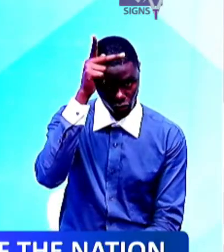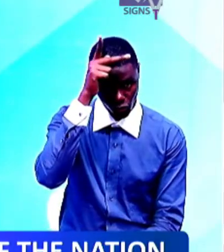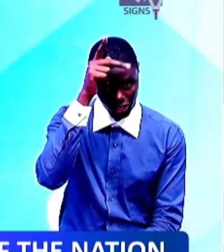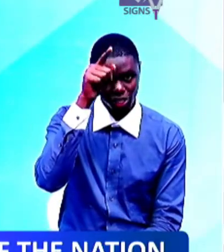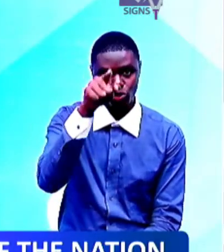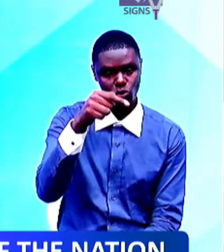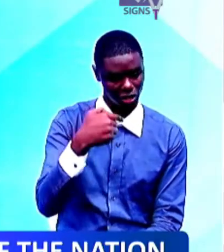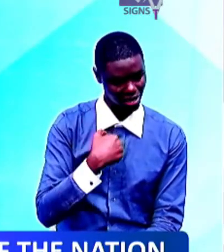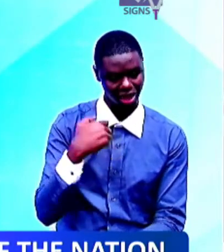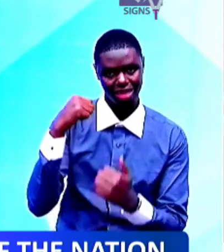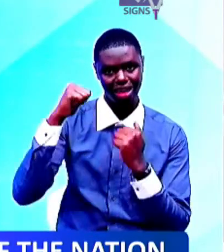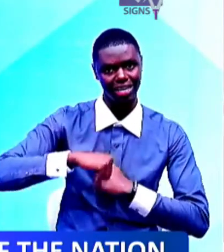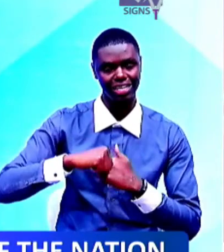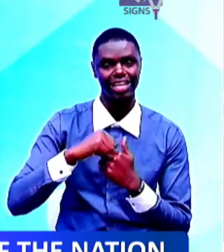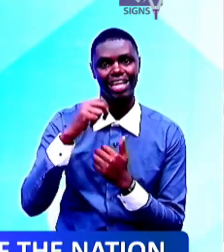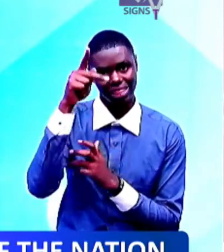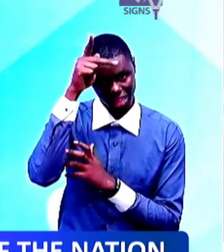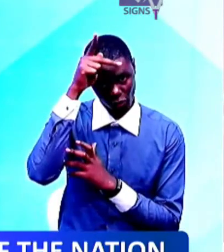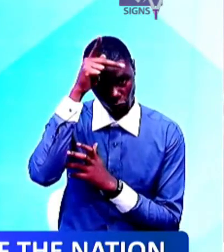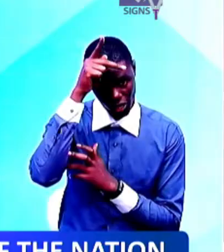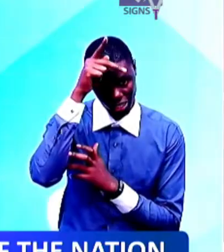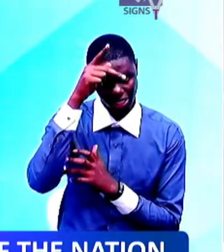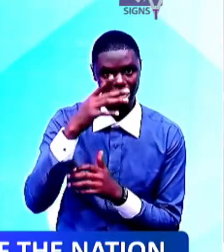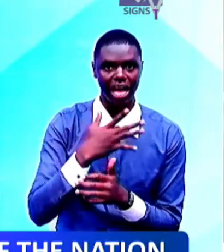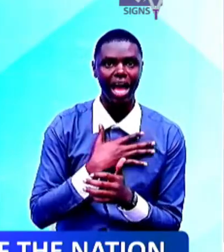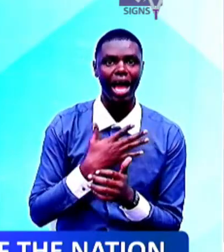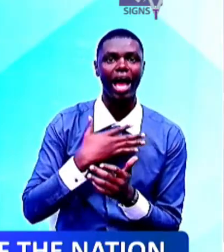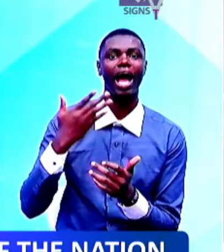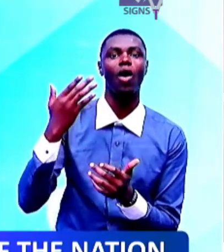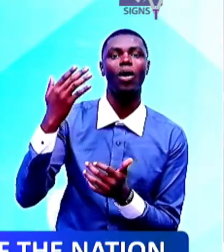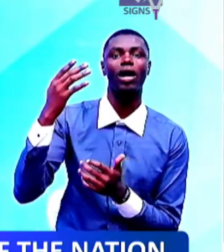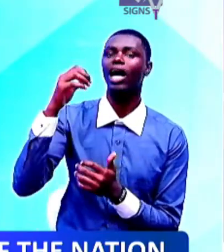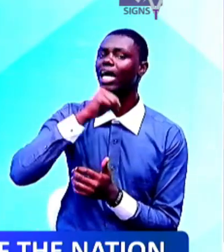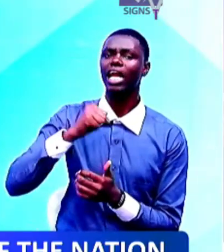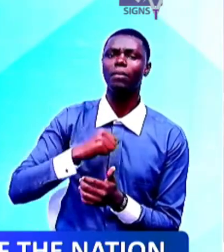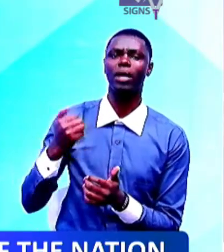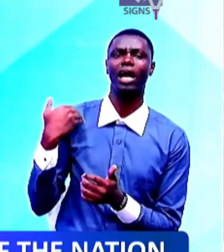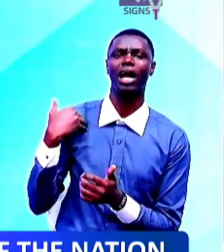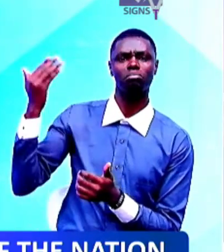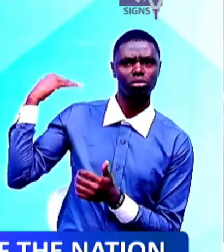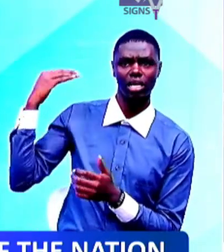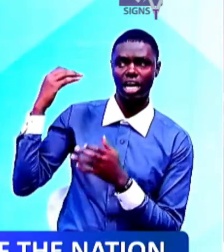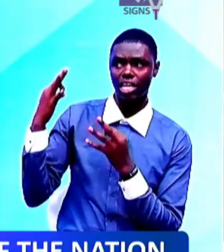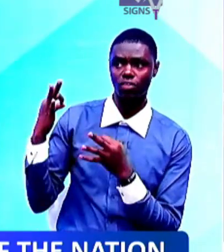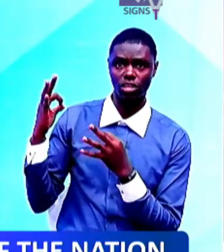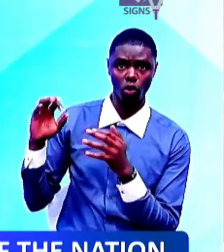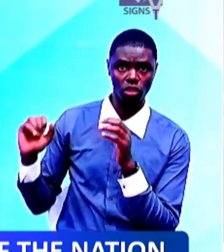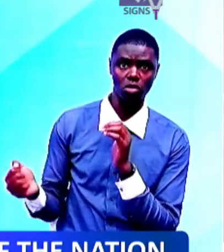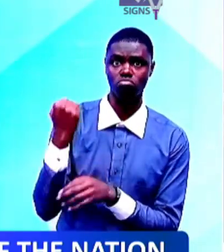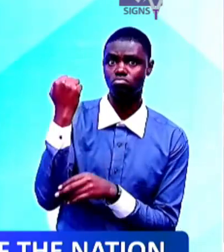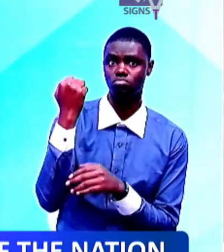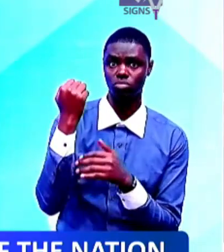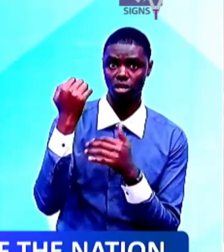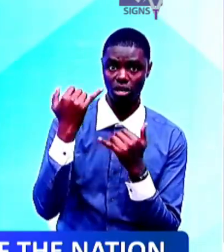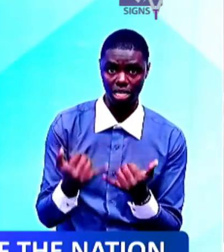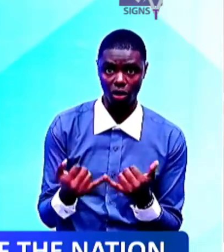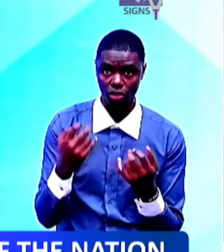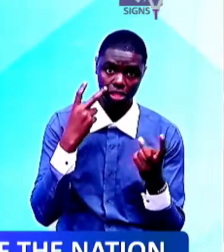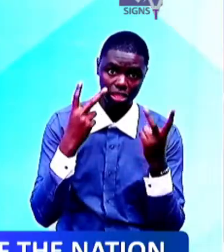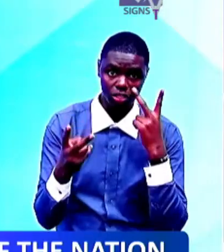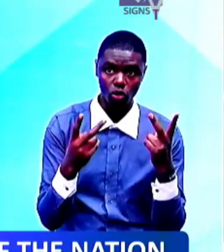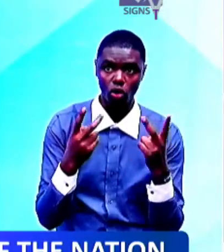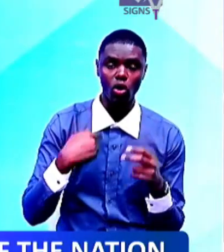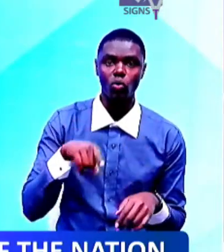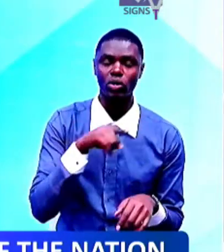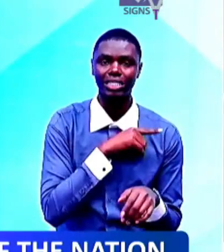and I agree, the amount of knowledge that our four grandfathers had then, if they came from the grave and they saw that we are